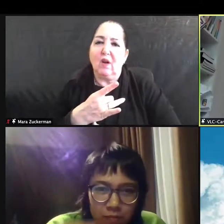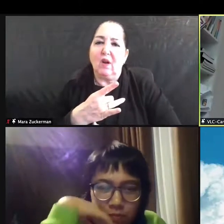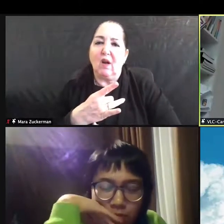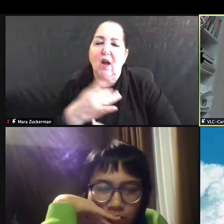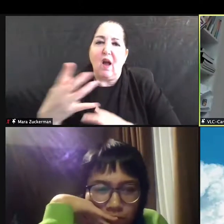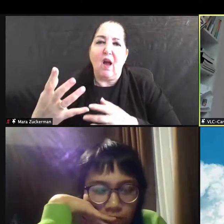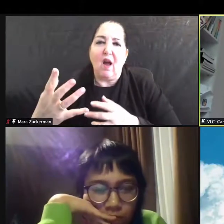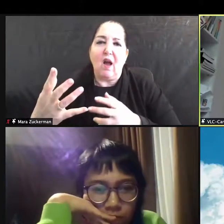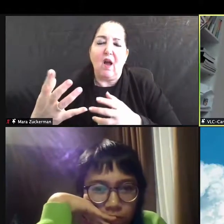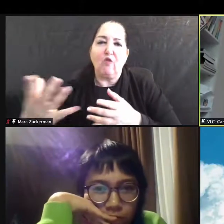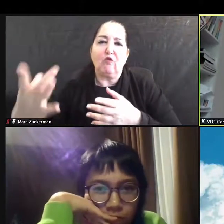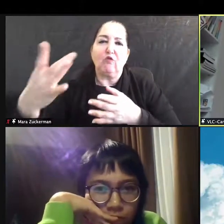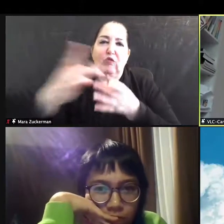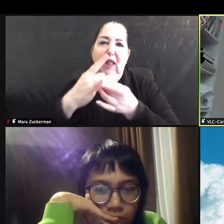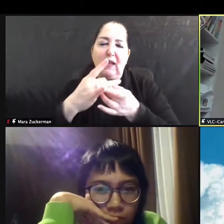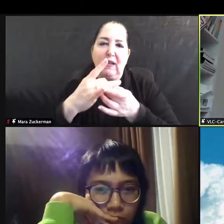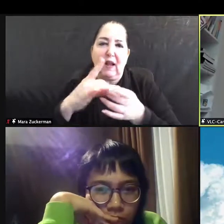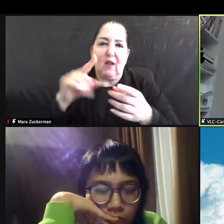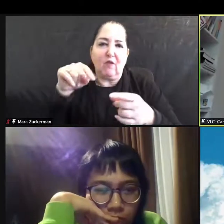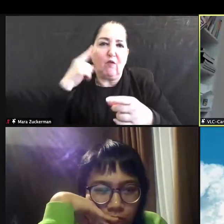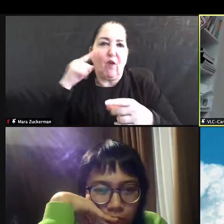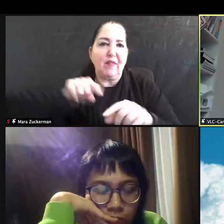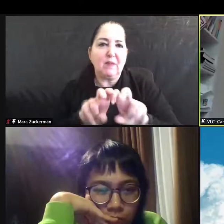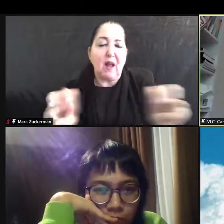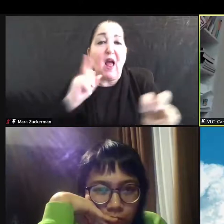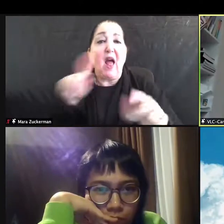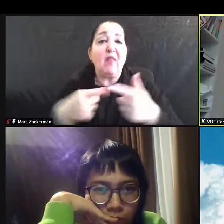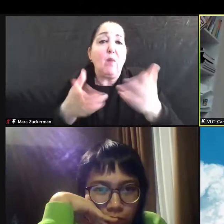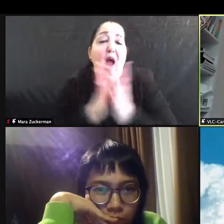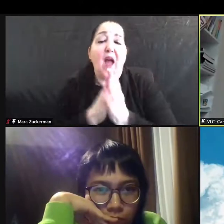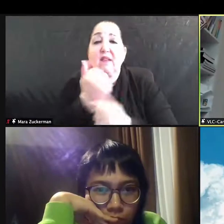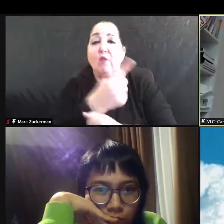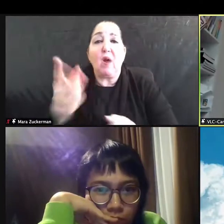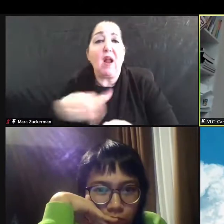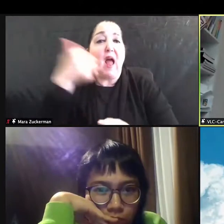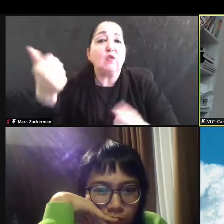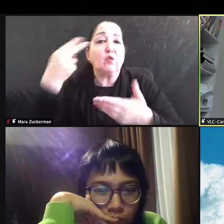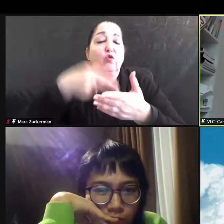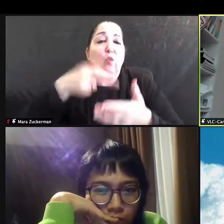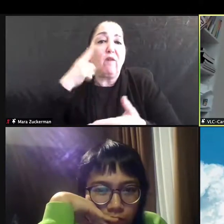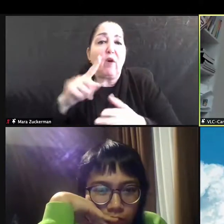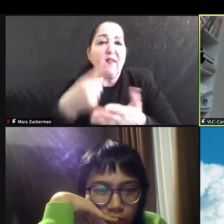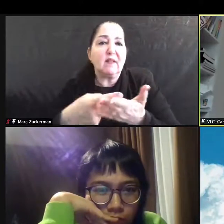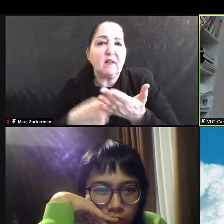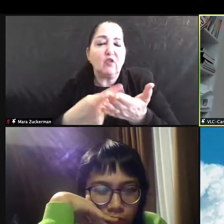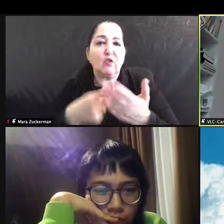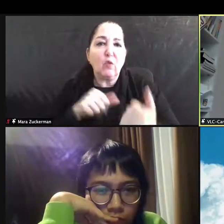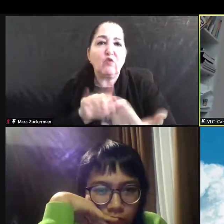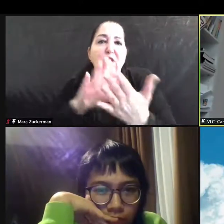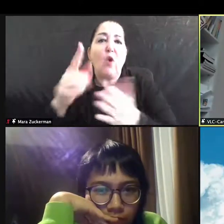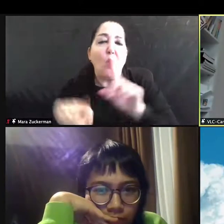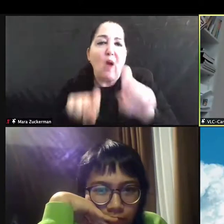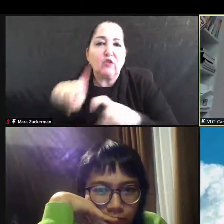going to ask everyone else to join us for a closing discussion. Ask, you know, addressing your questions and maybe some others as well.